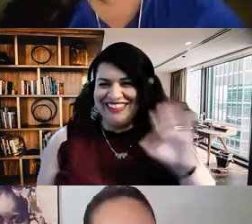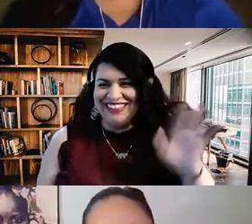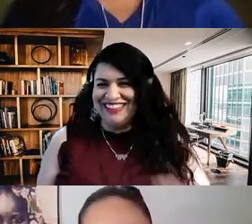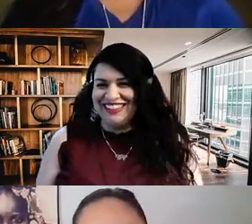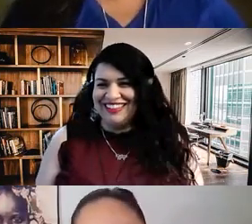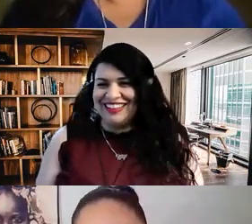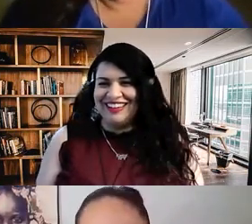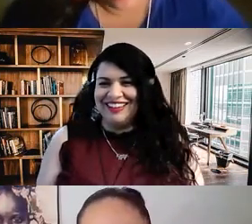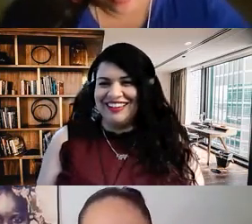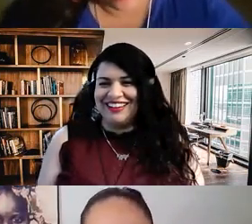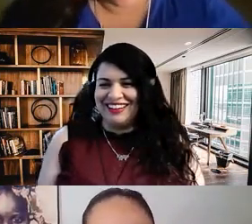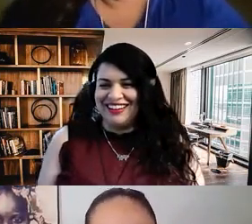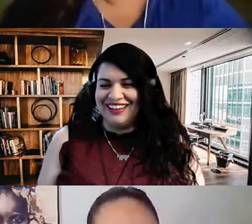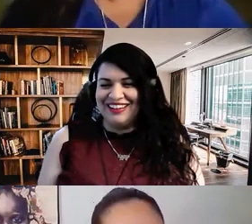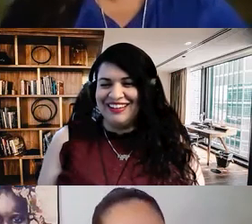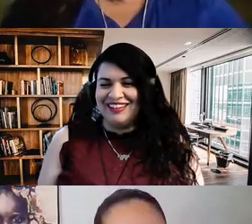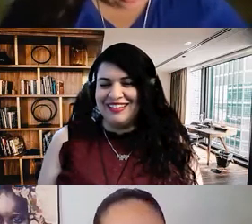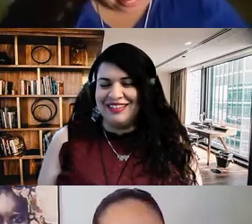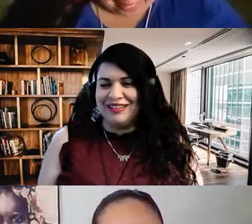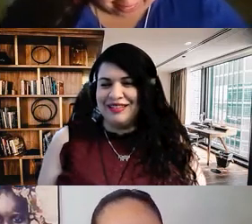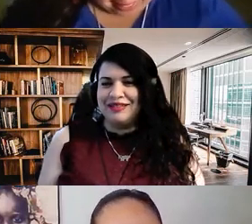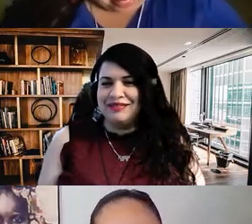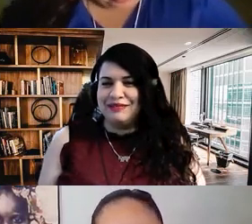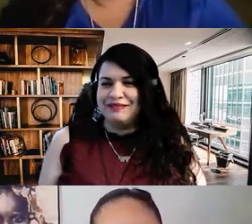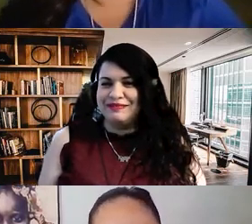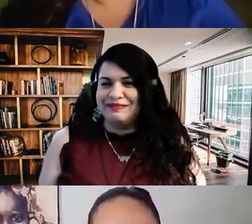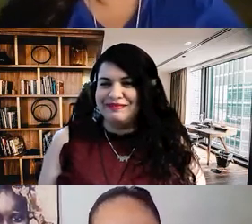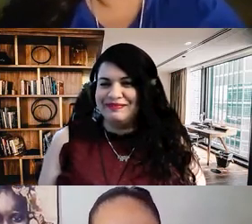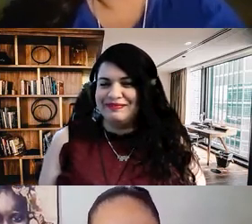Cindy. Yes, thank you. Yes.